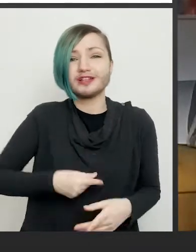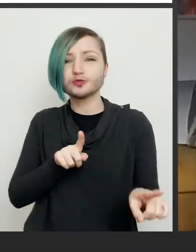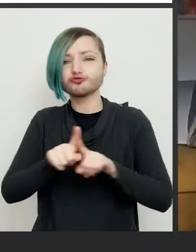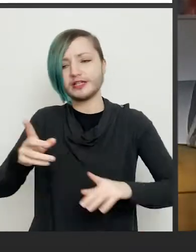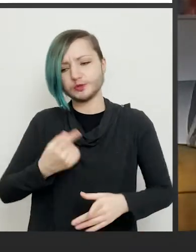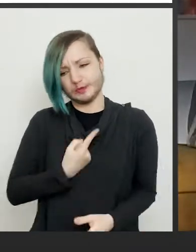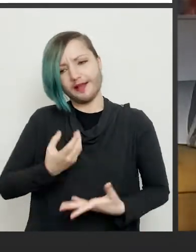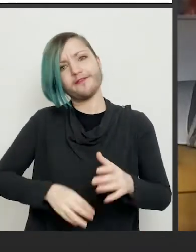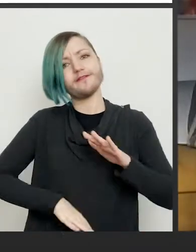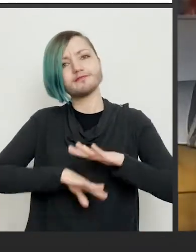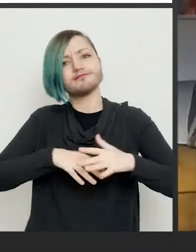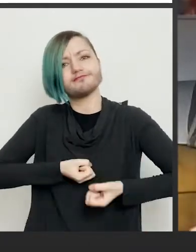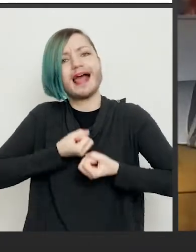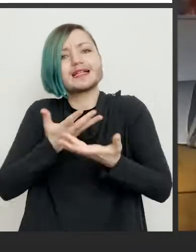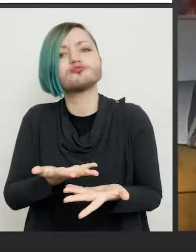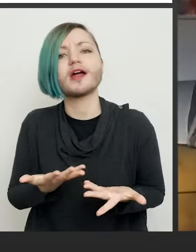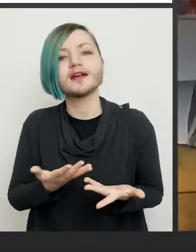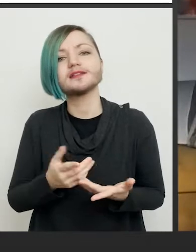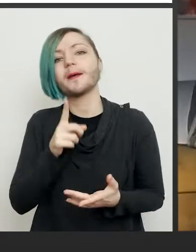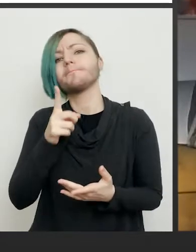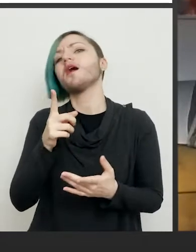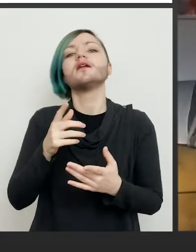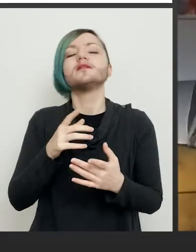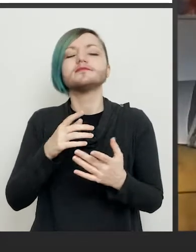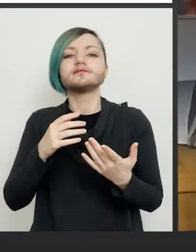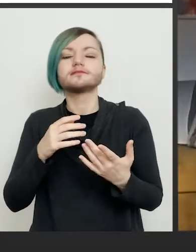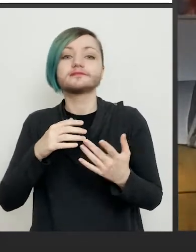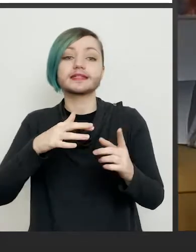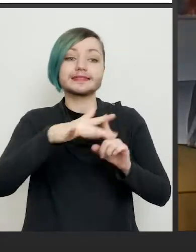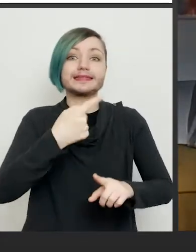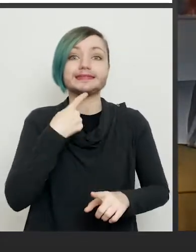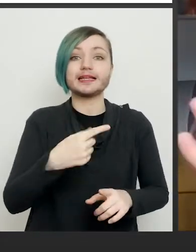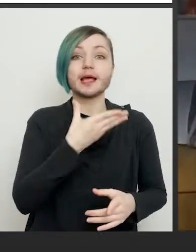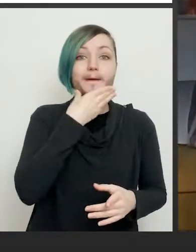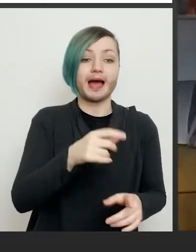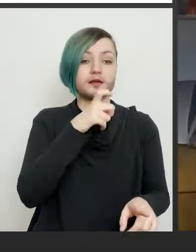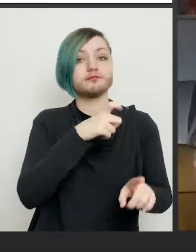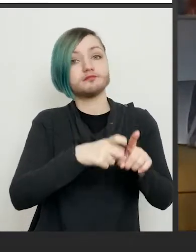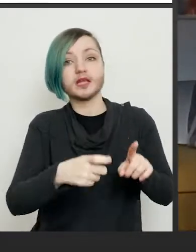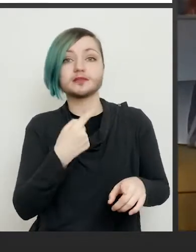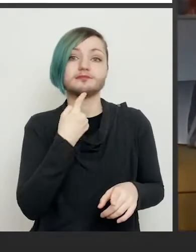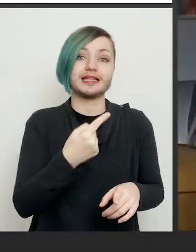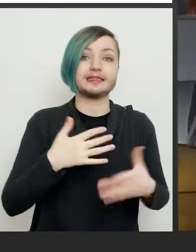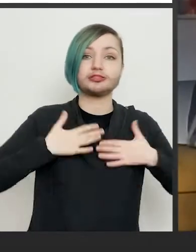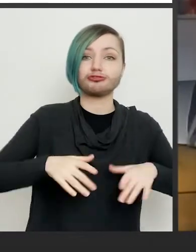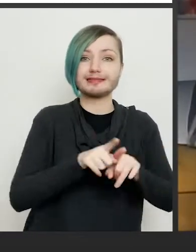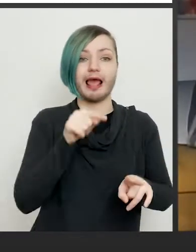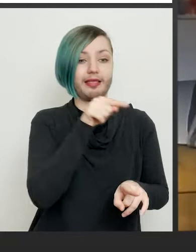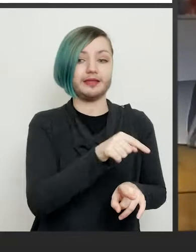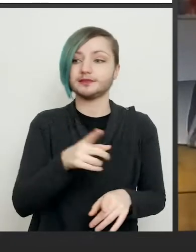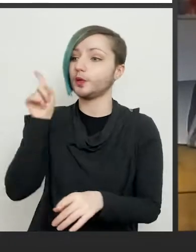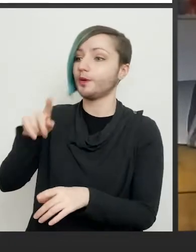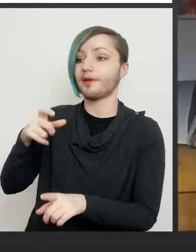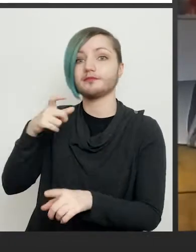be yourself. And the signifiers in society are, this is a man, this is a woman, this is what they do, this is how they dress. So when